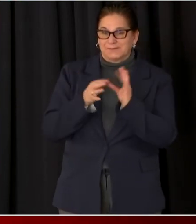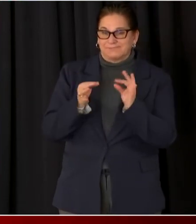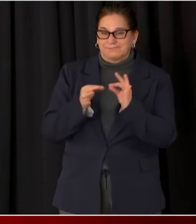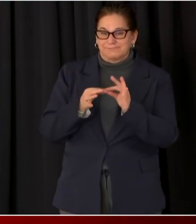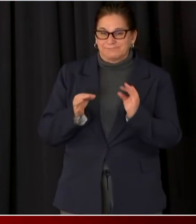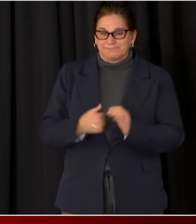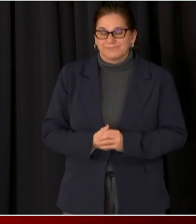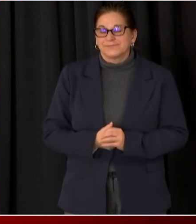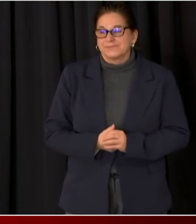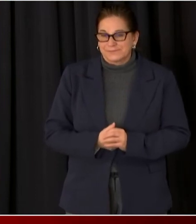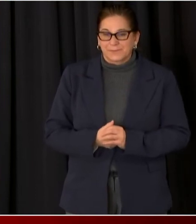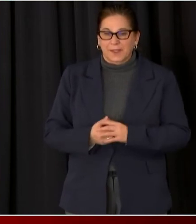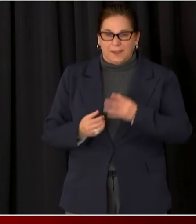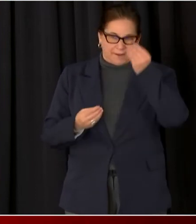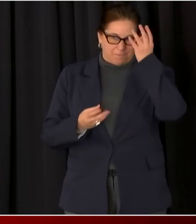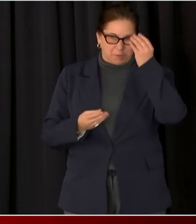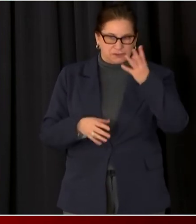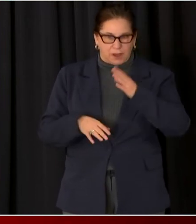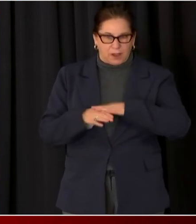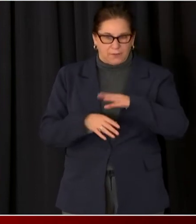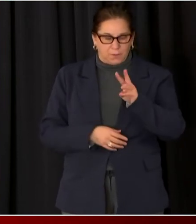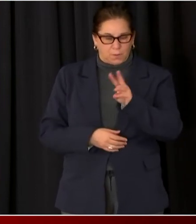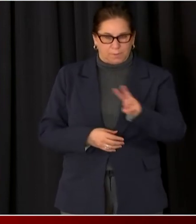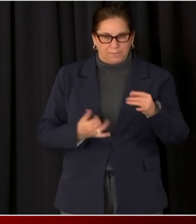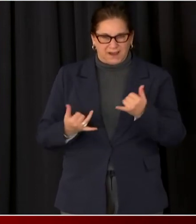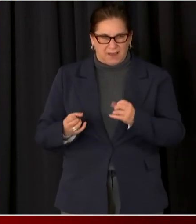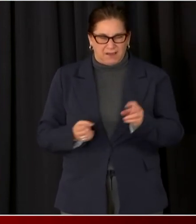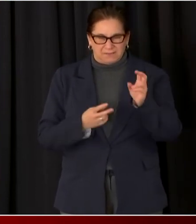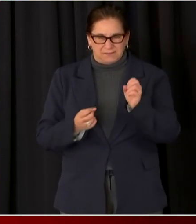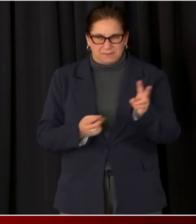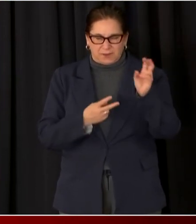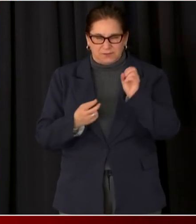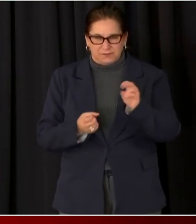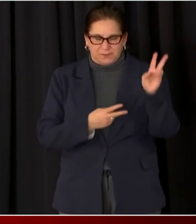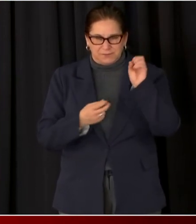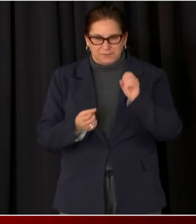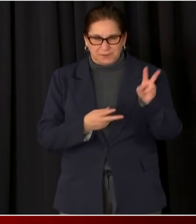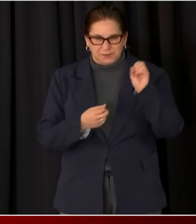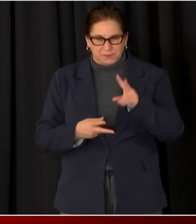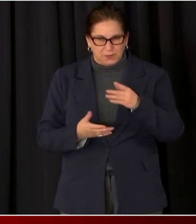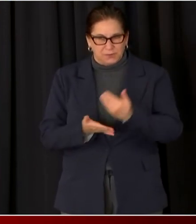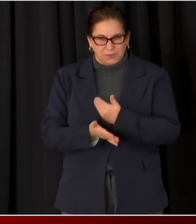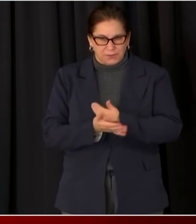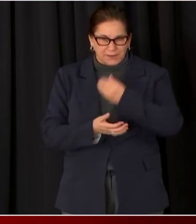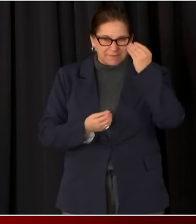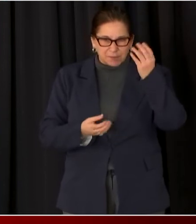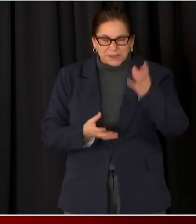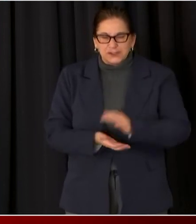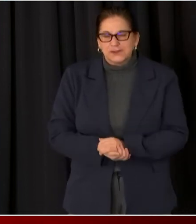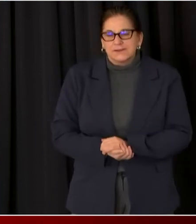we gathered about your Social Security card and how you should never provide that information.